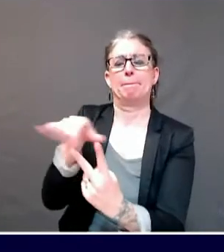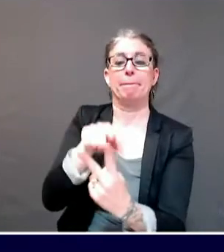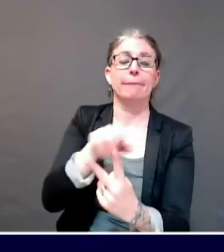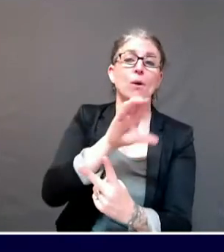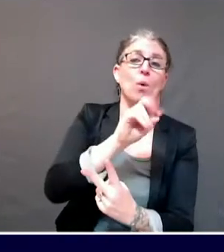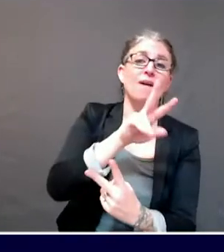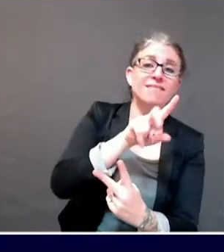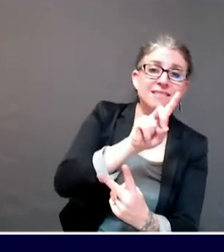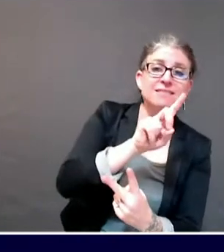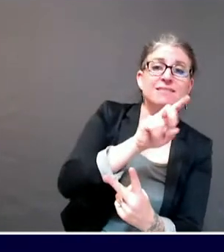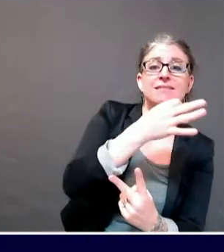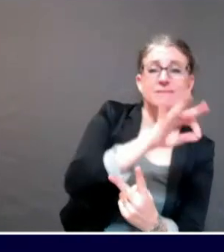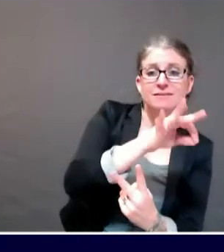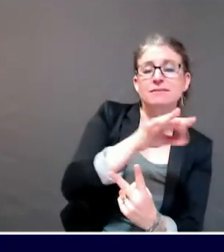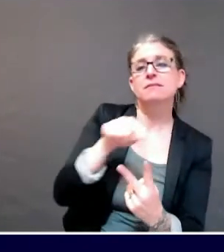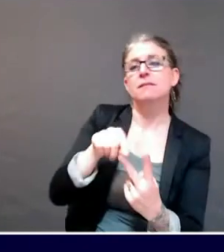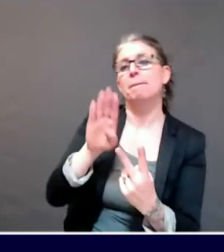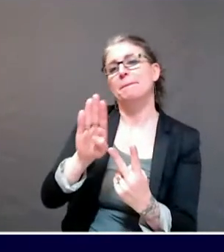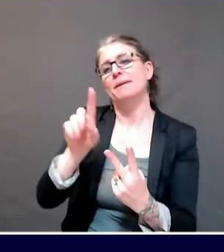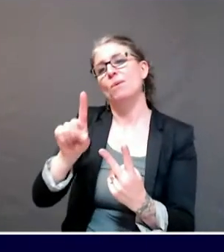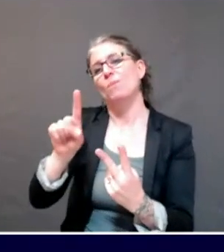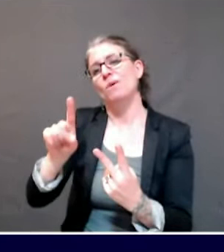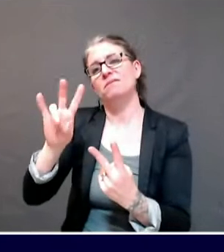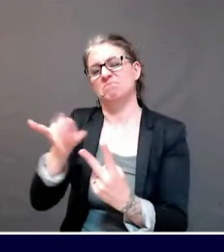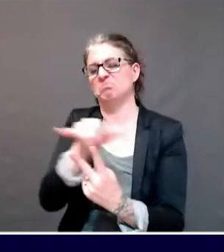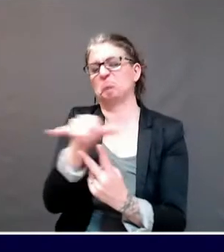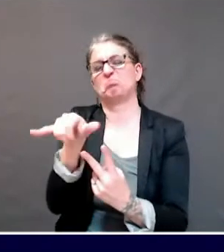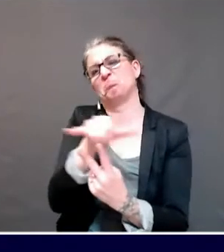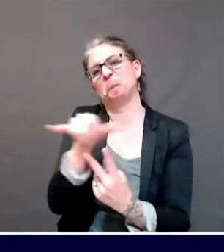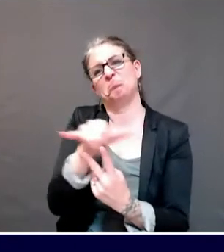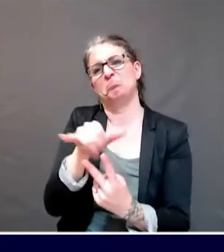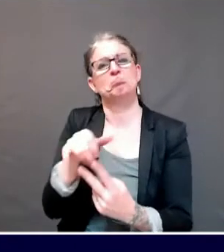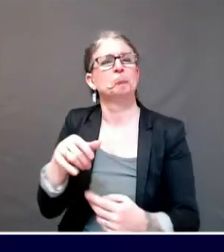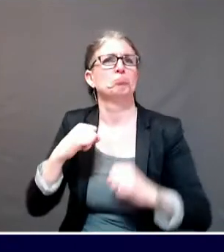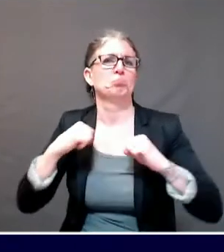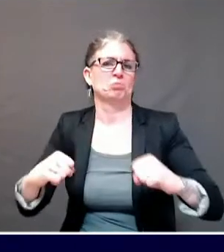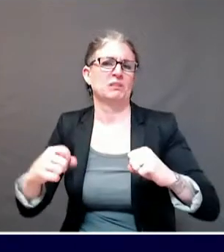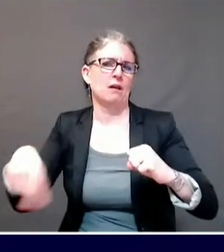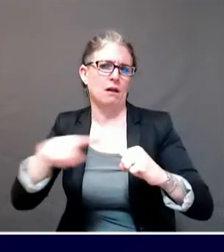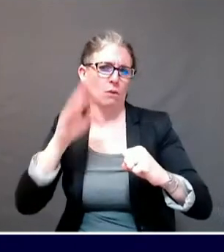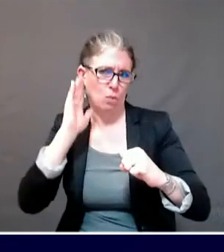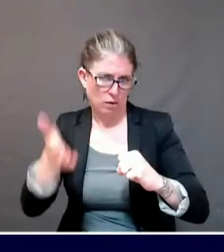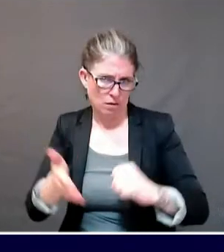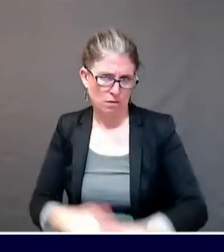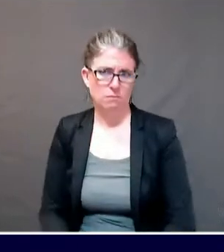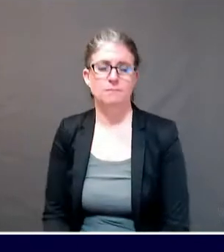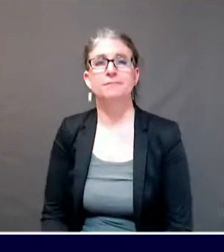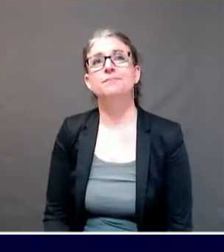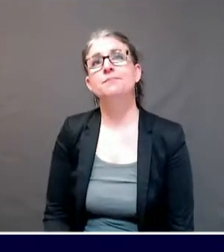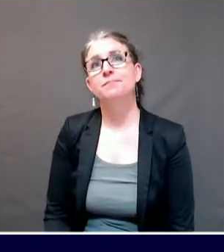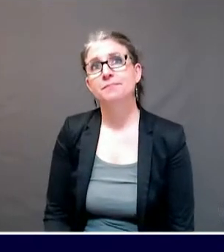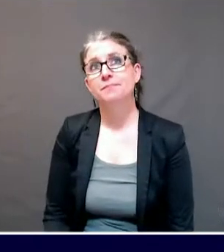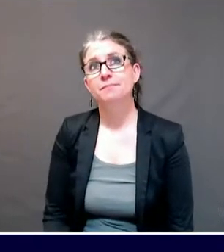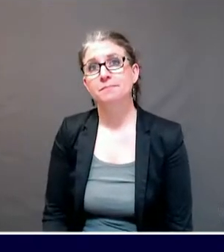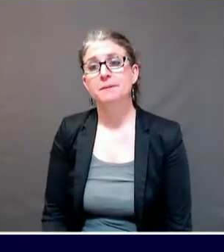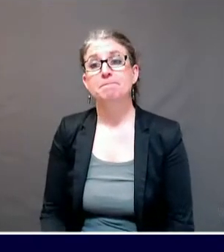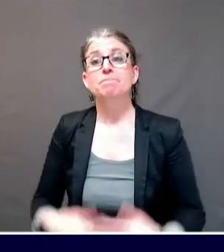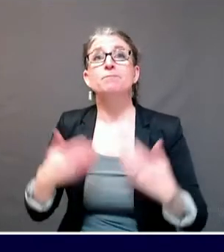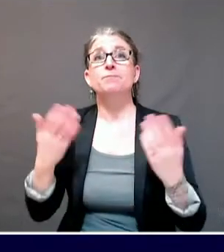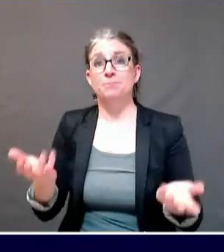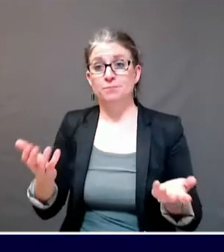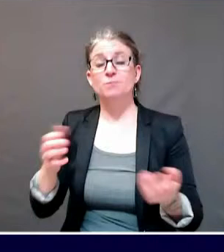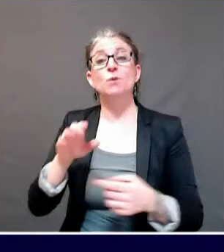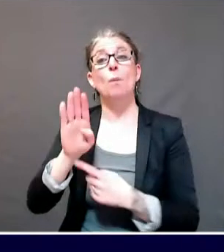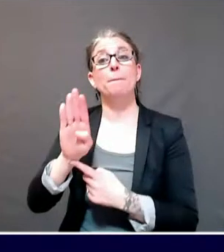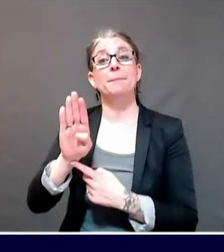is similar to, even if this rate of hospitalization is similar to the current